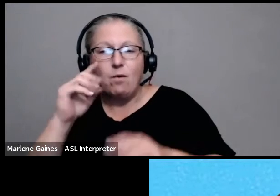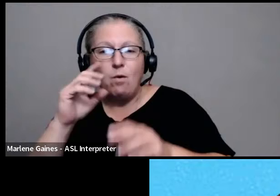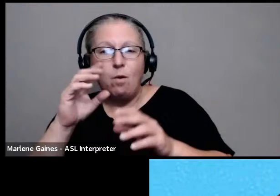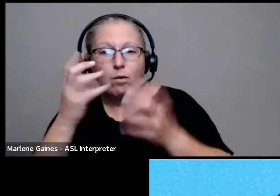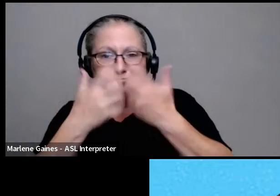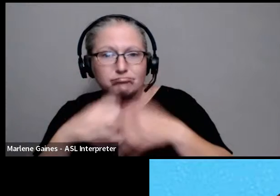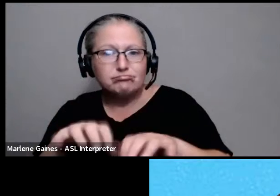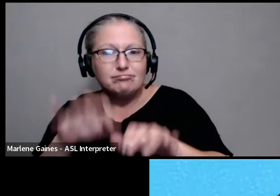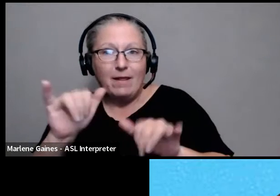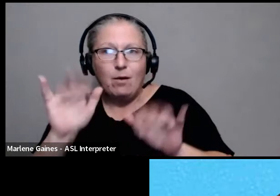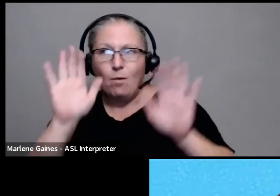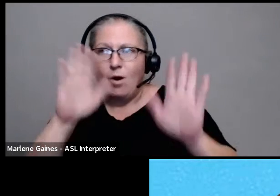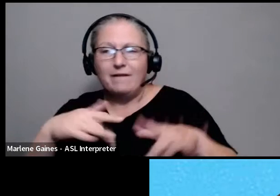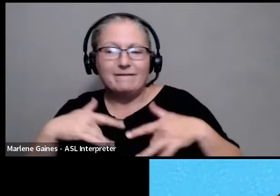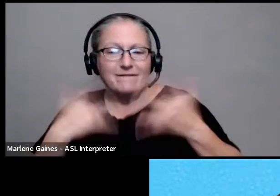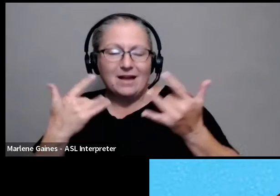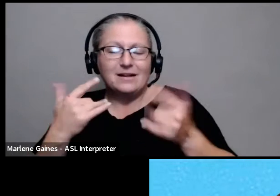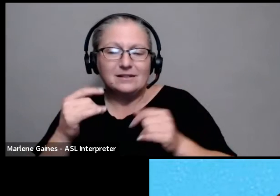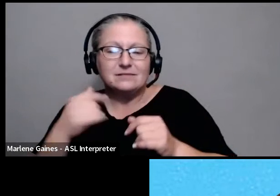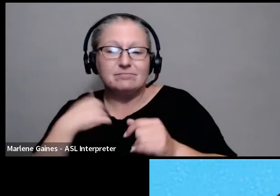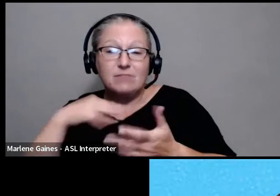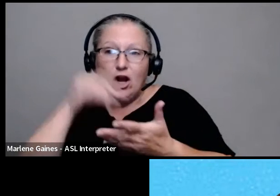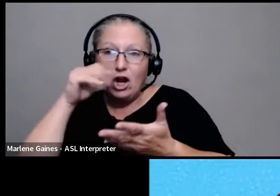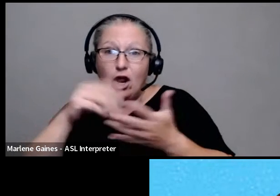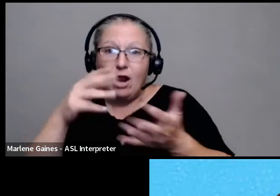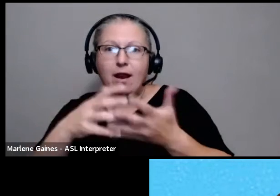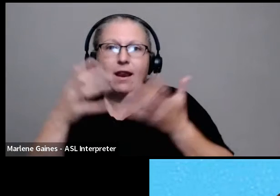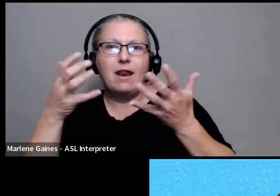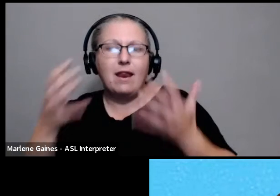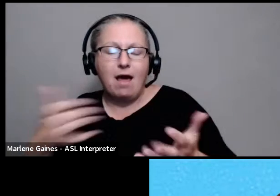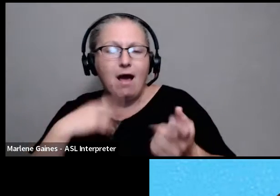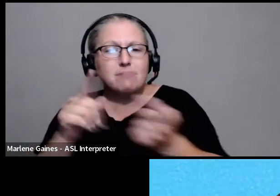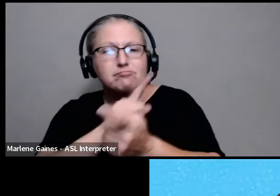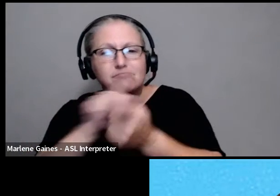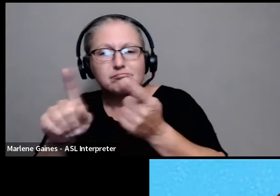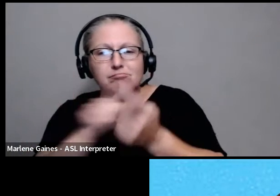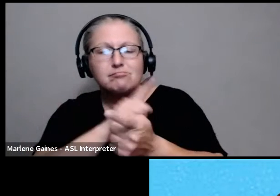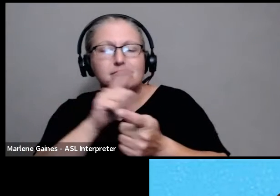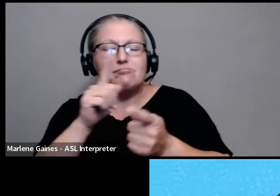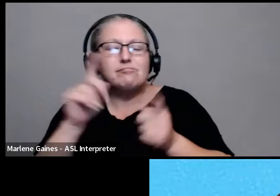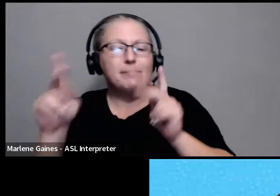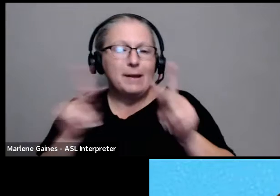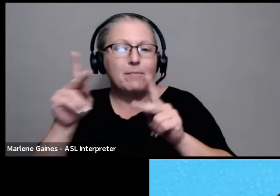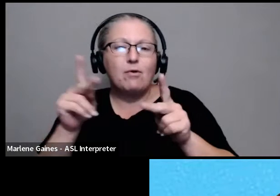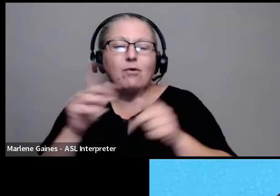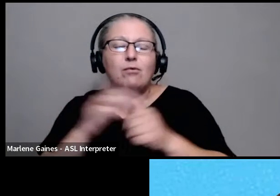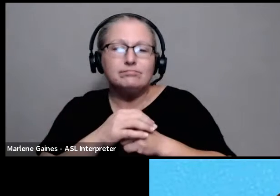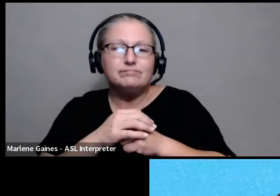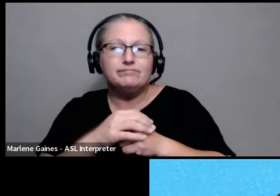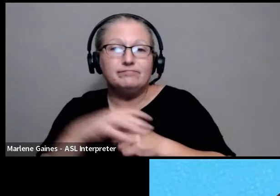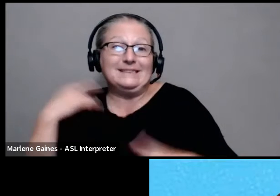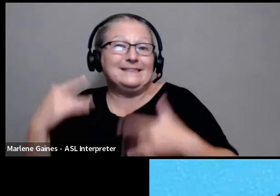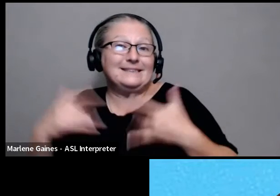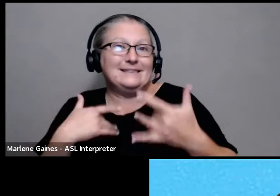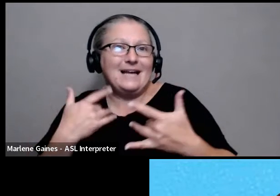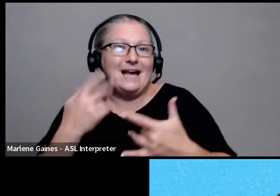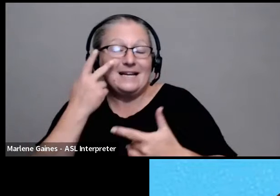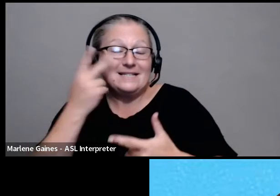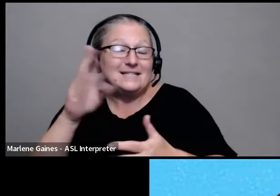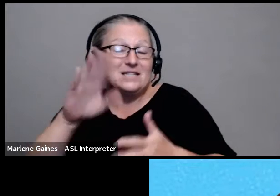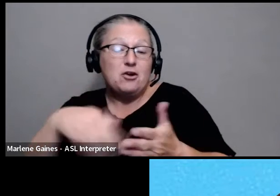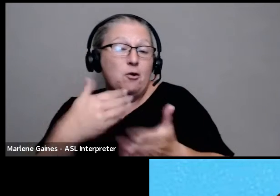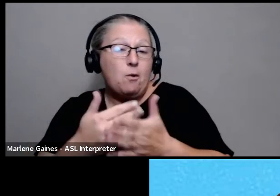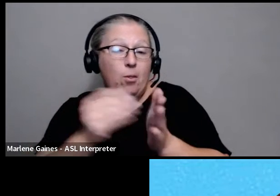wonderful event. I learned a lot being there, met a lot of new people, and was excited to see all